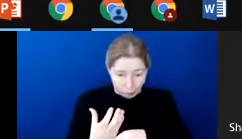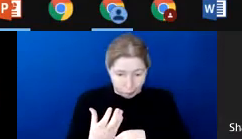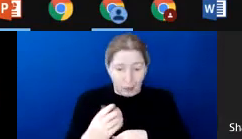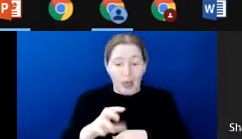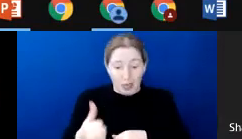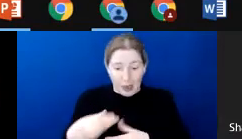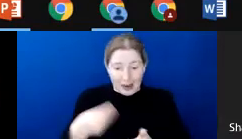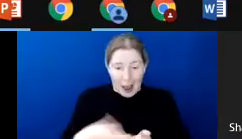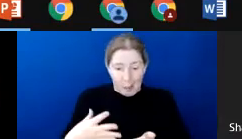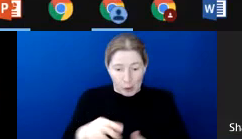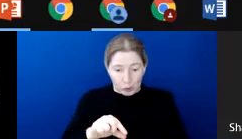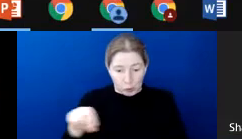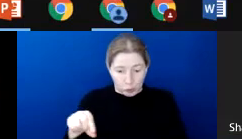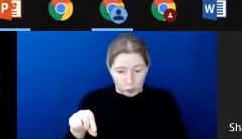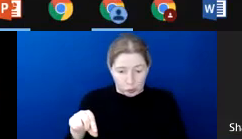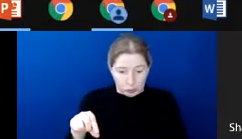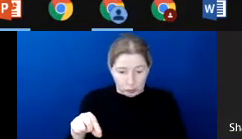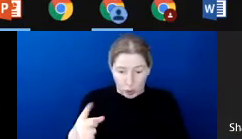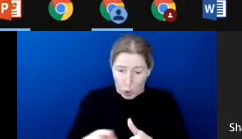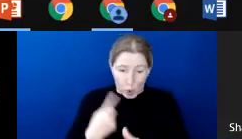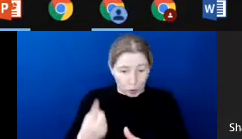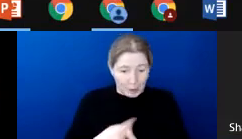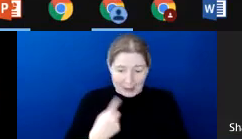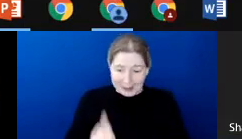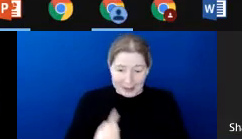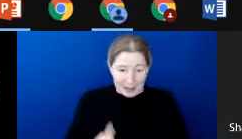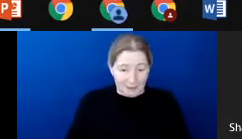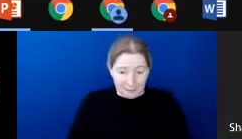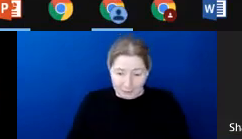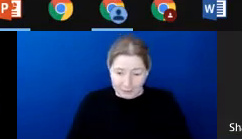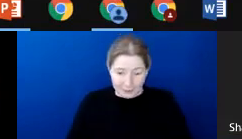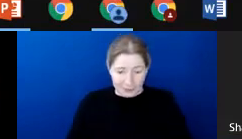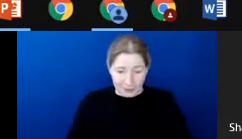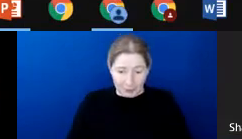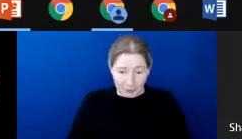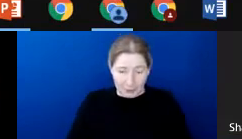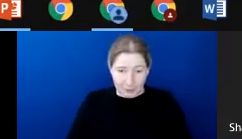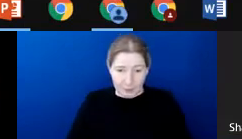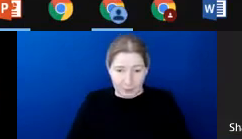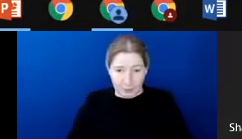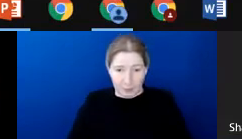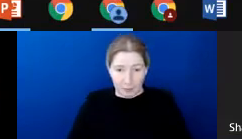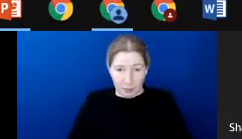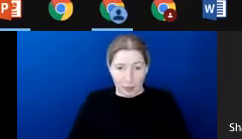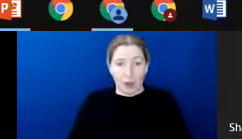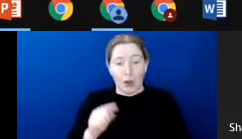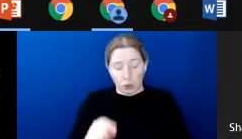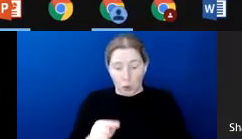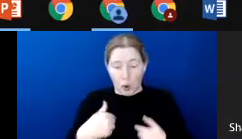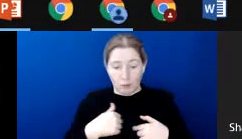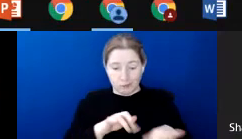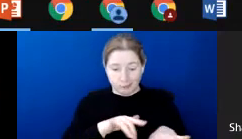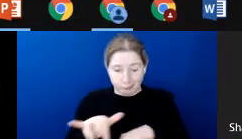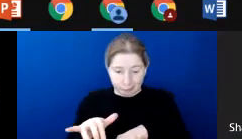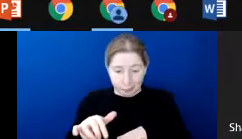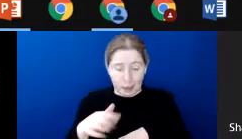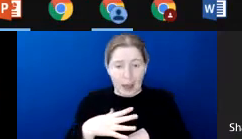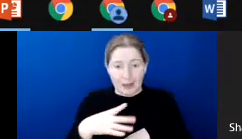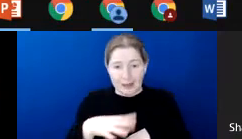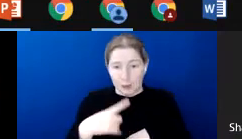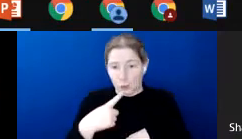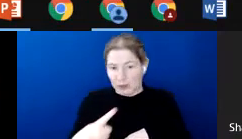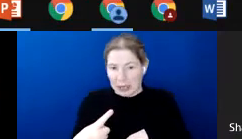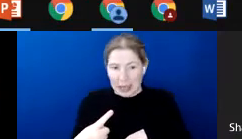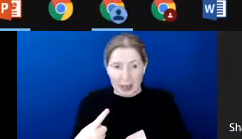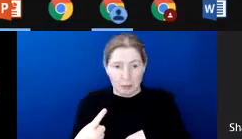amount that the user is getting reimbursed for this mileage. So what I'll need to do here, I'll just simply